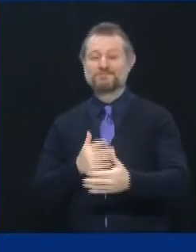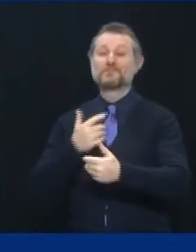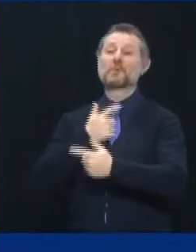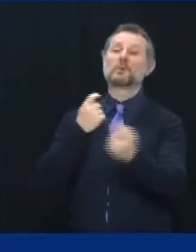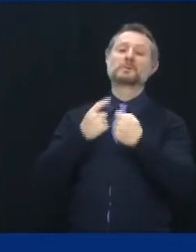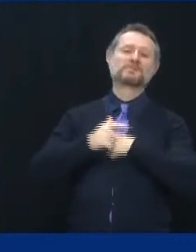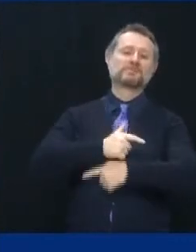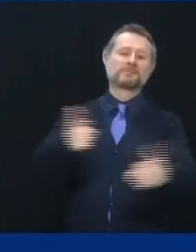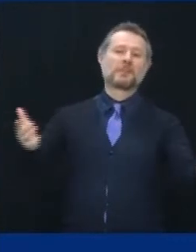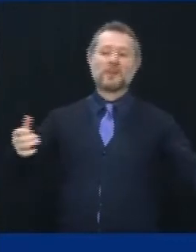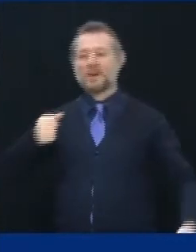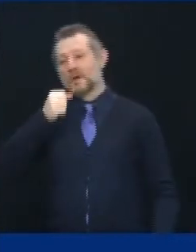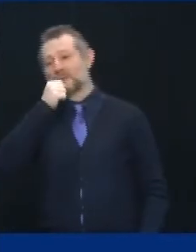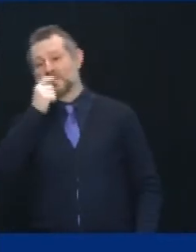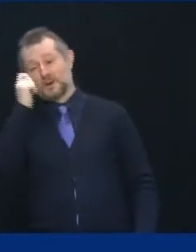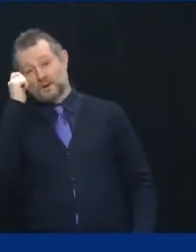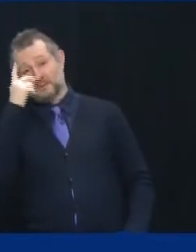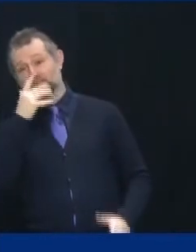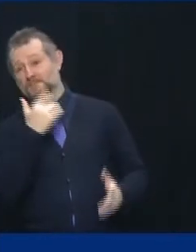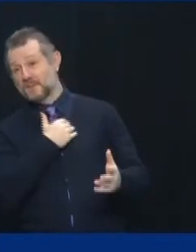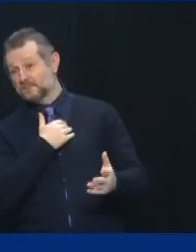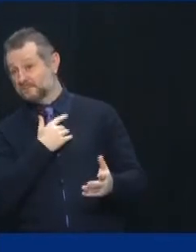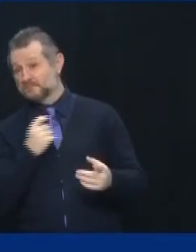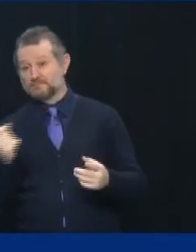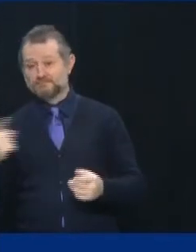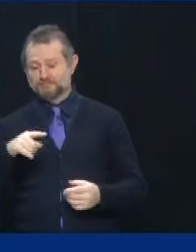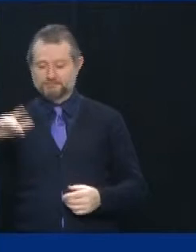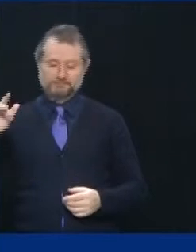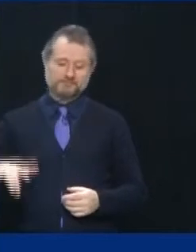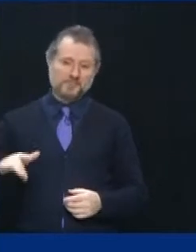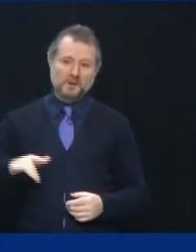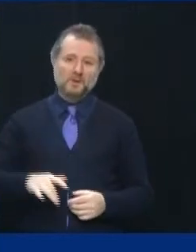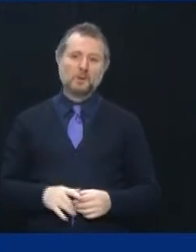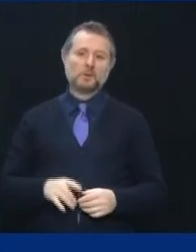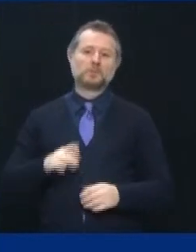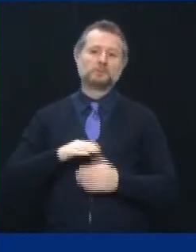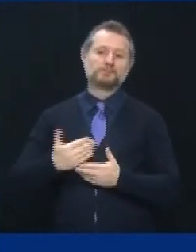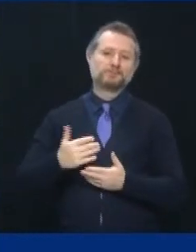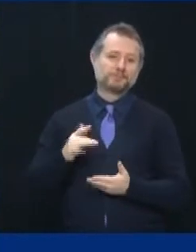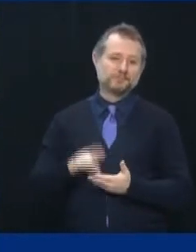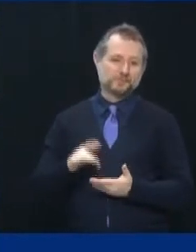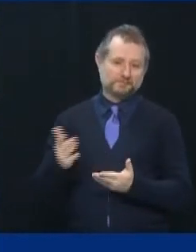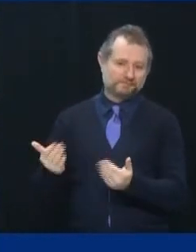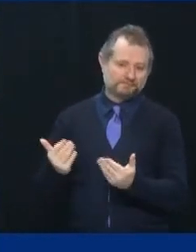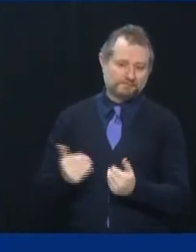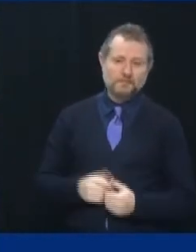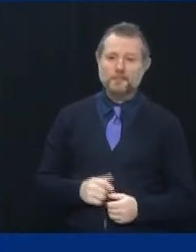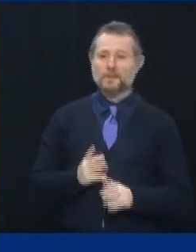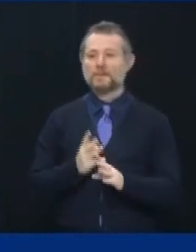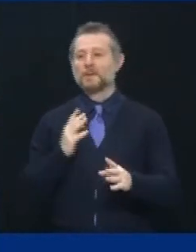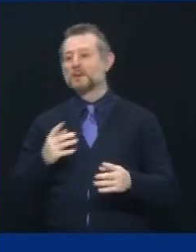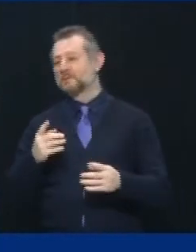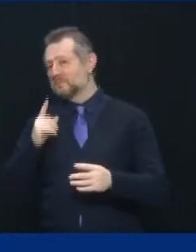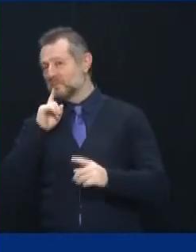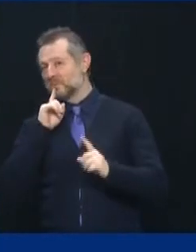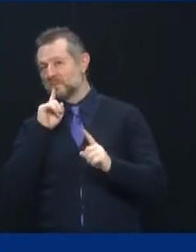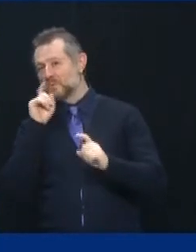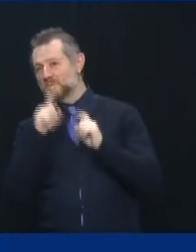Thank you, Governor. If you'd like to ask a question, please use the raise hand function at the bottom of your window. We'll take a brief moment to compile the Q&A